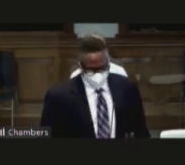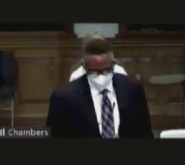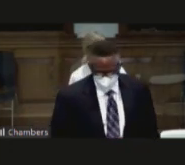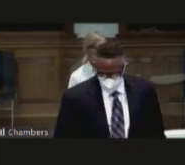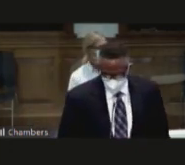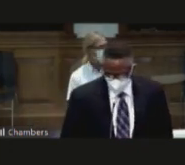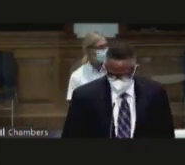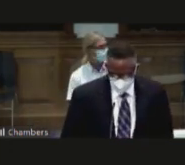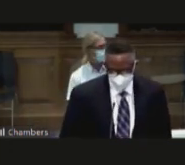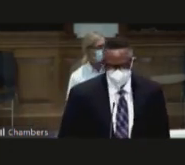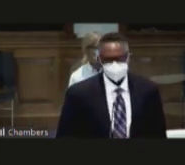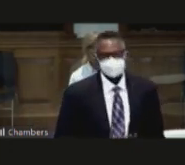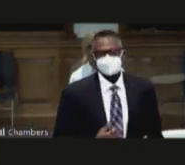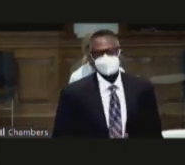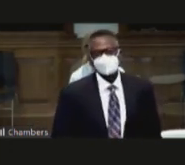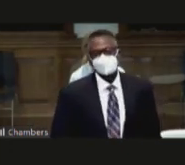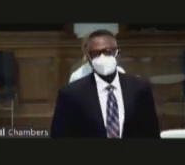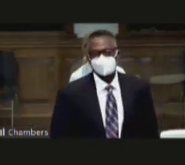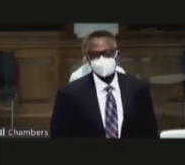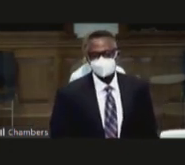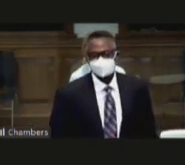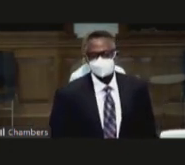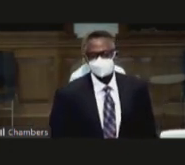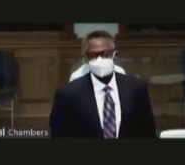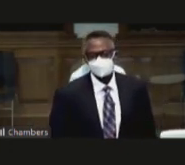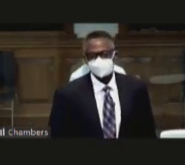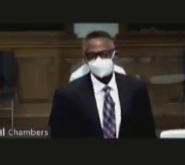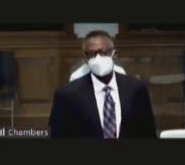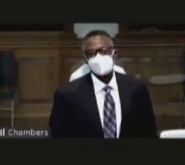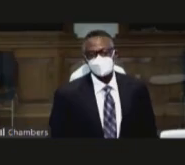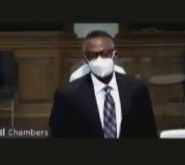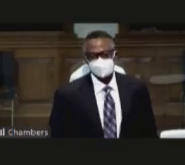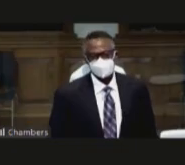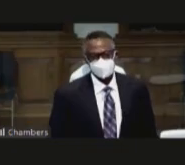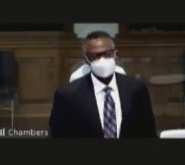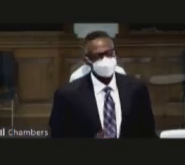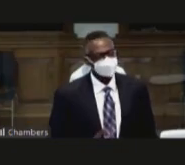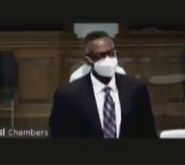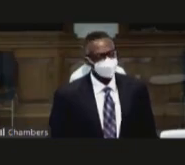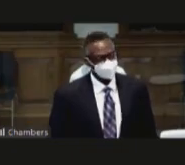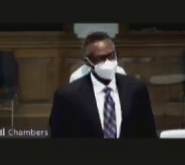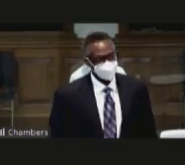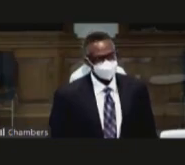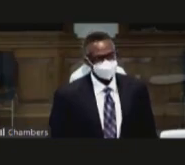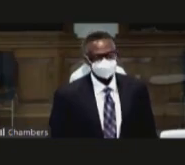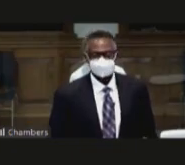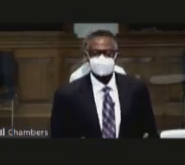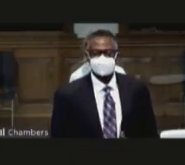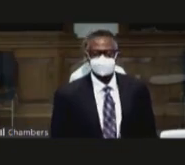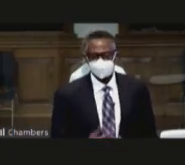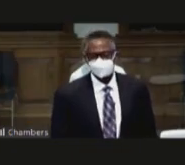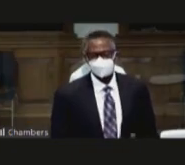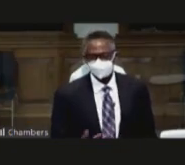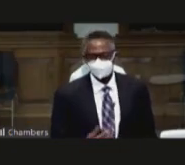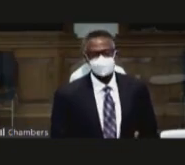the staff has reviewed and determined that our plan is consistent with the comprehensive plan. One thing I want to point out is as we change